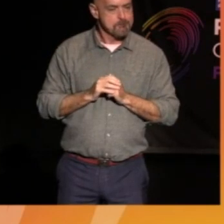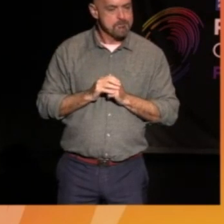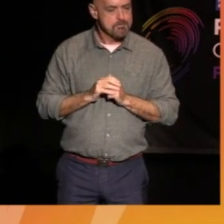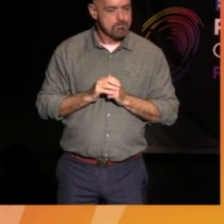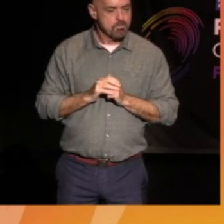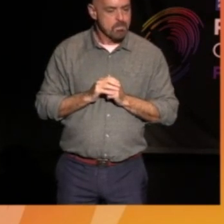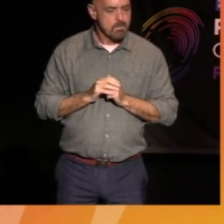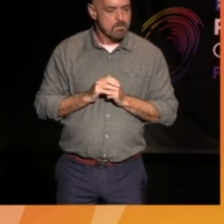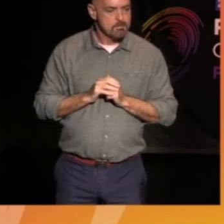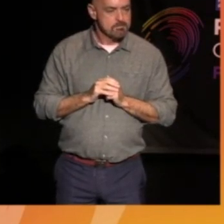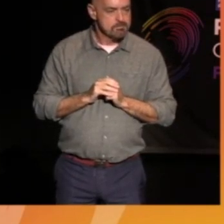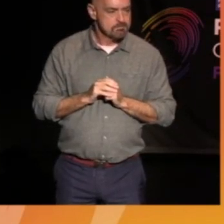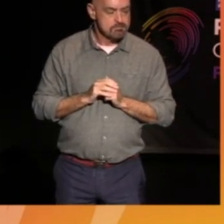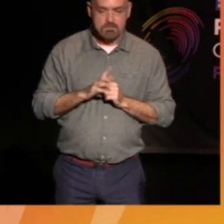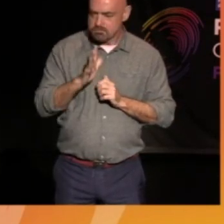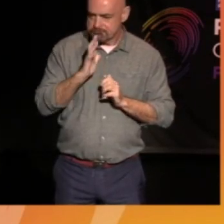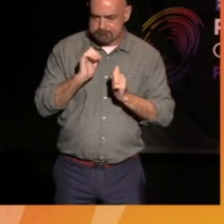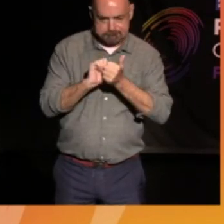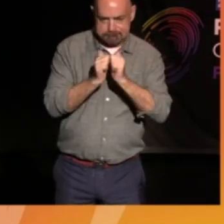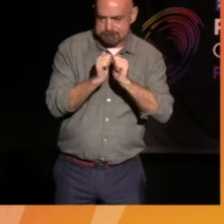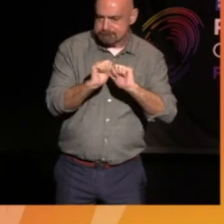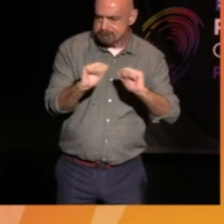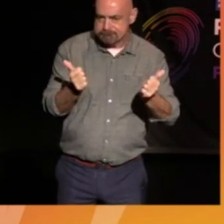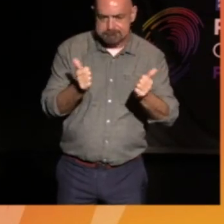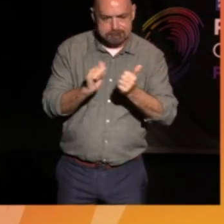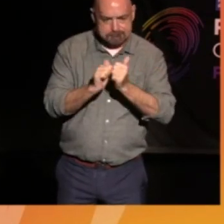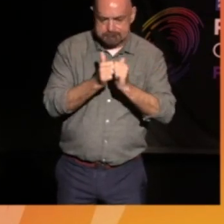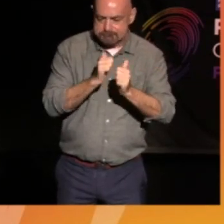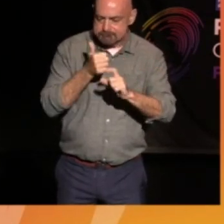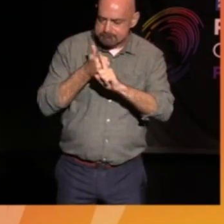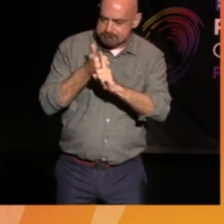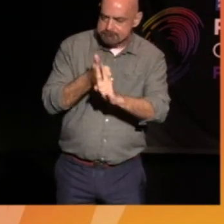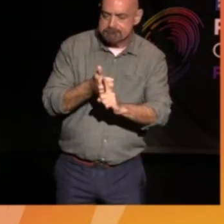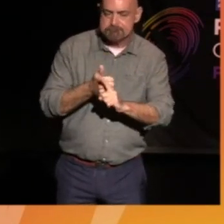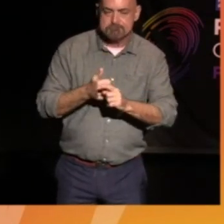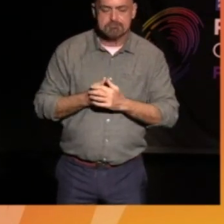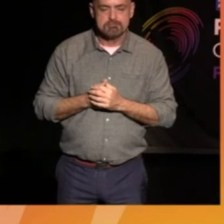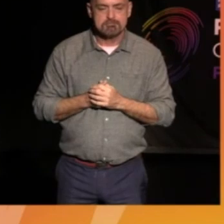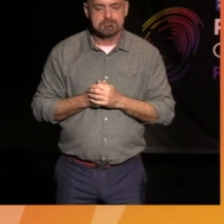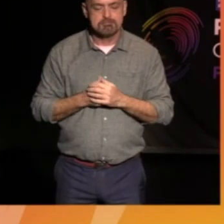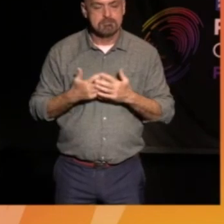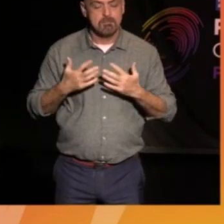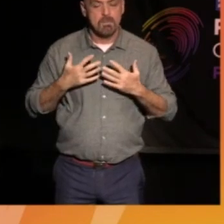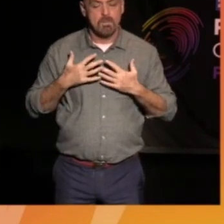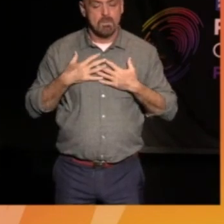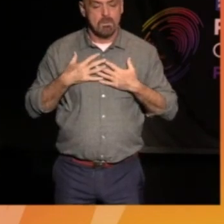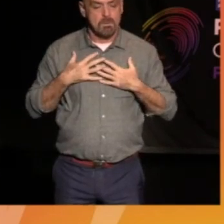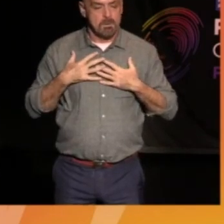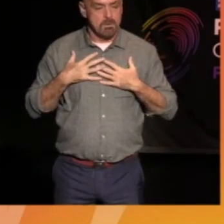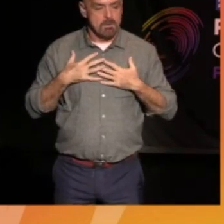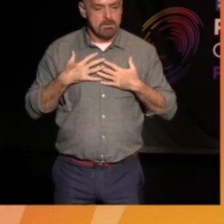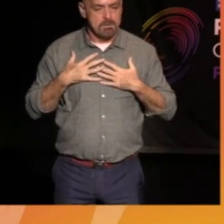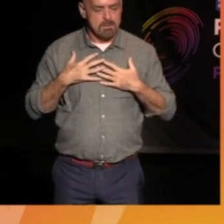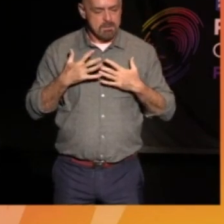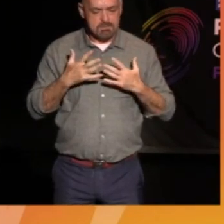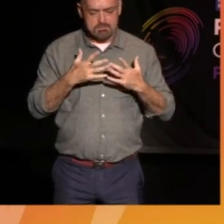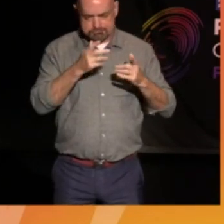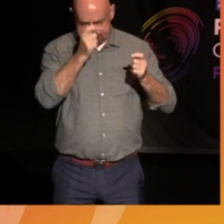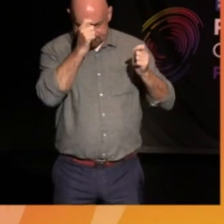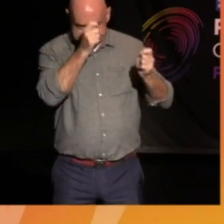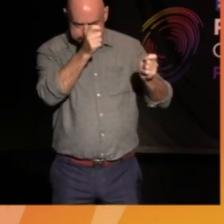an integral partner and very active partners from the beginning. So I owe a lot of respect for